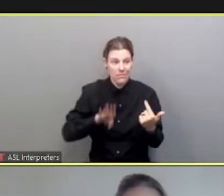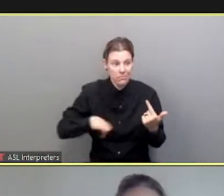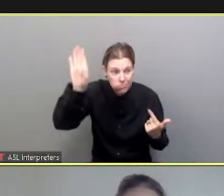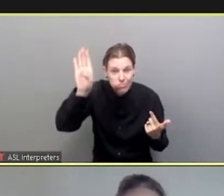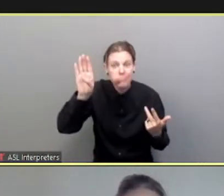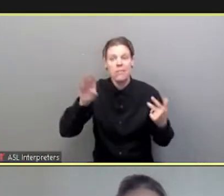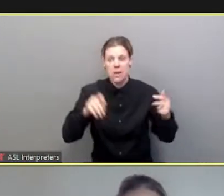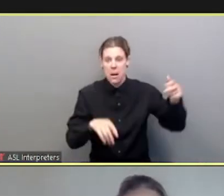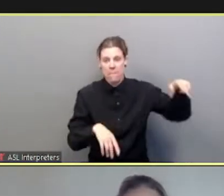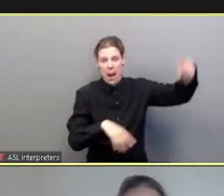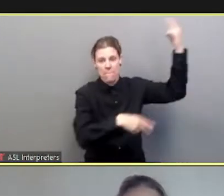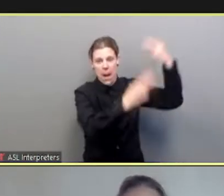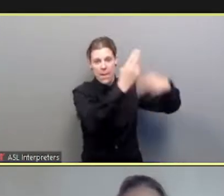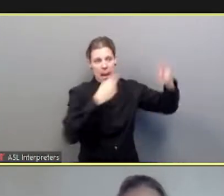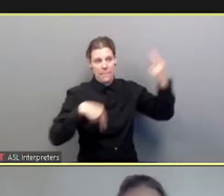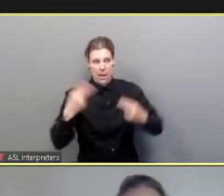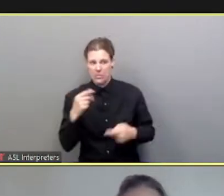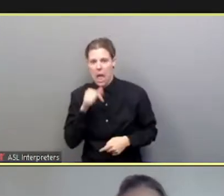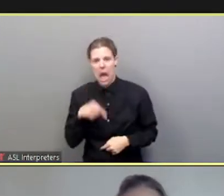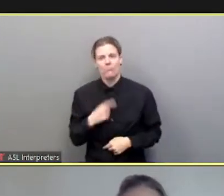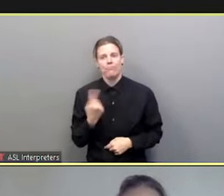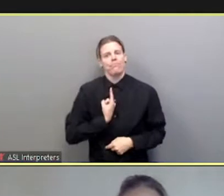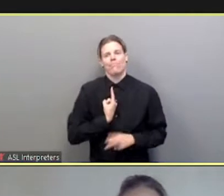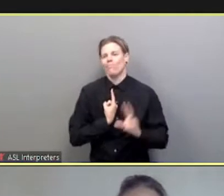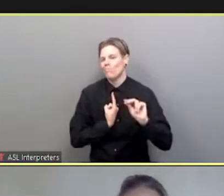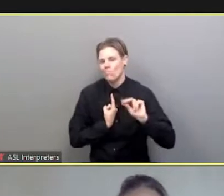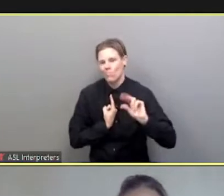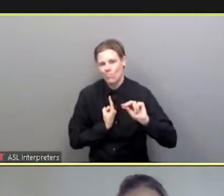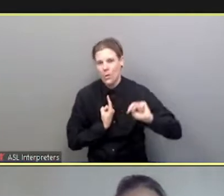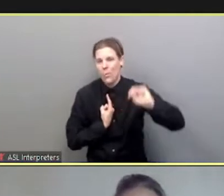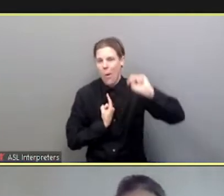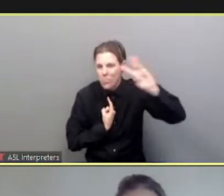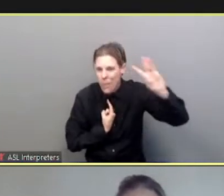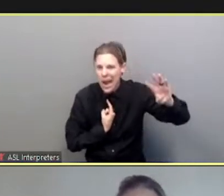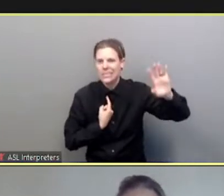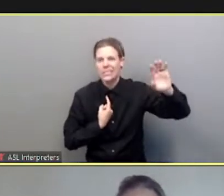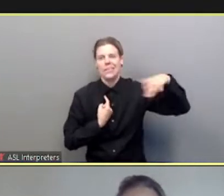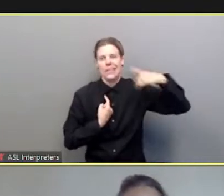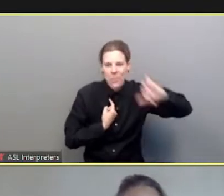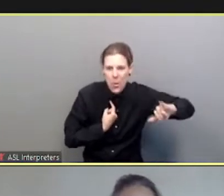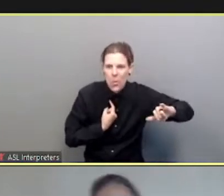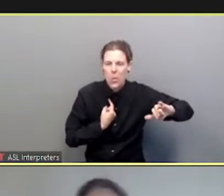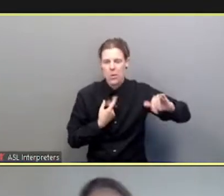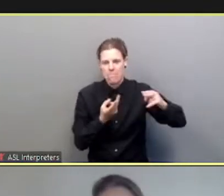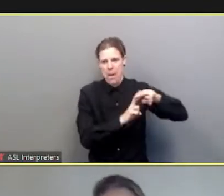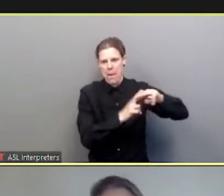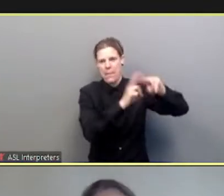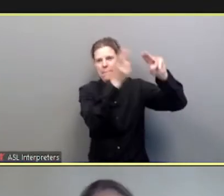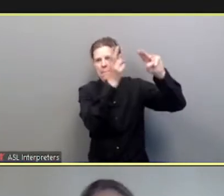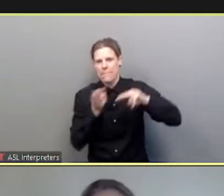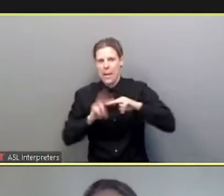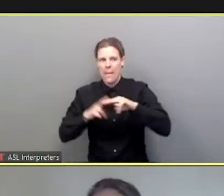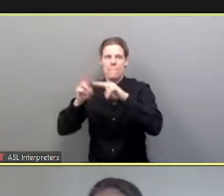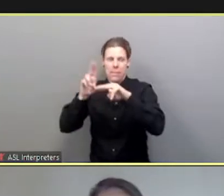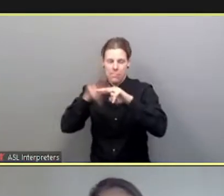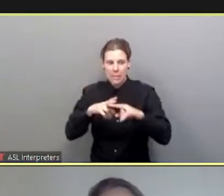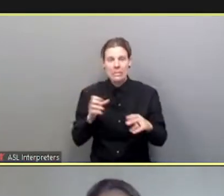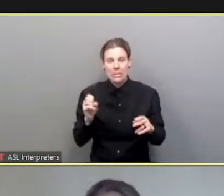certainly not alone. And when you look at the level of community transmission across the United